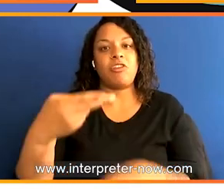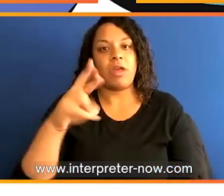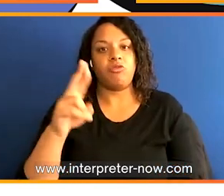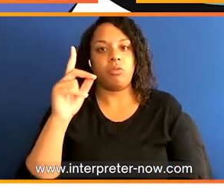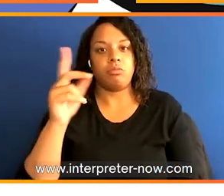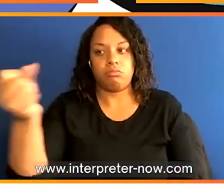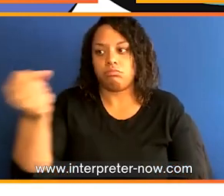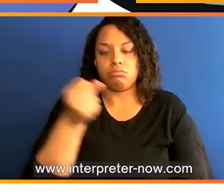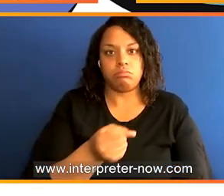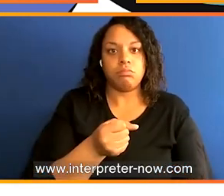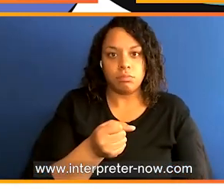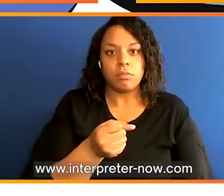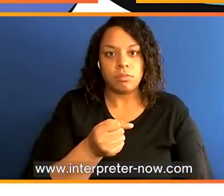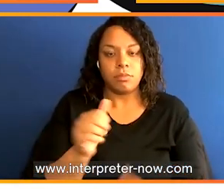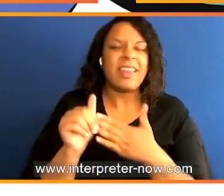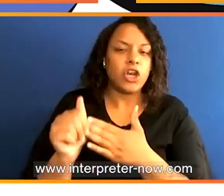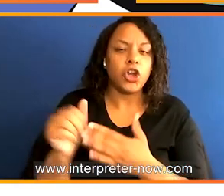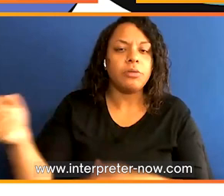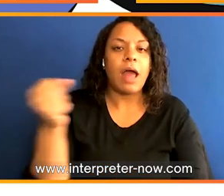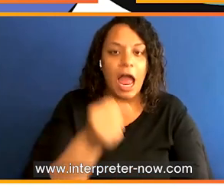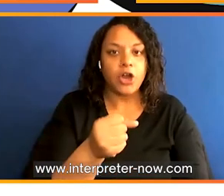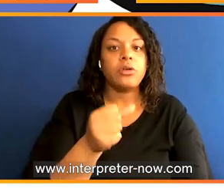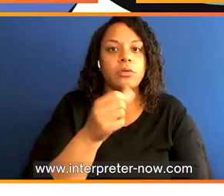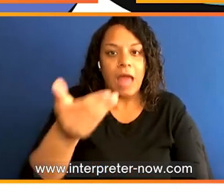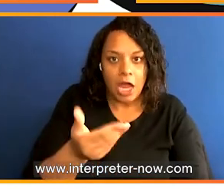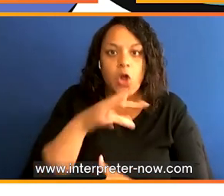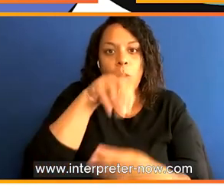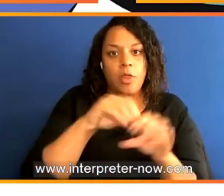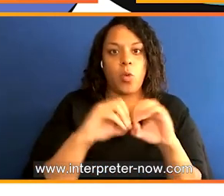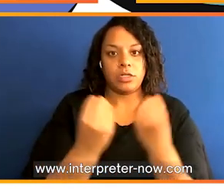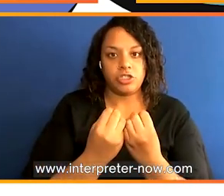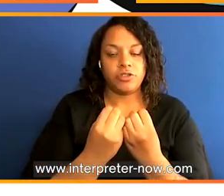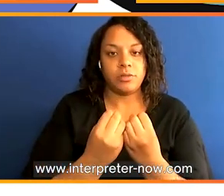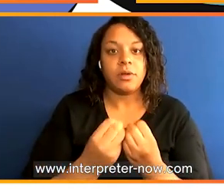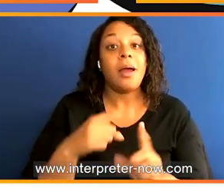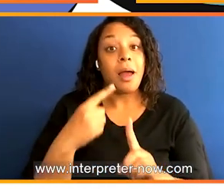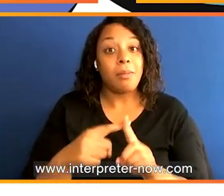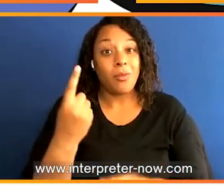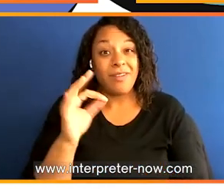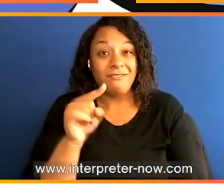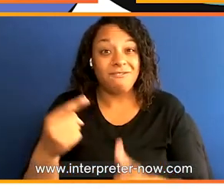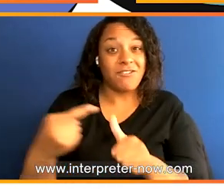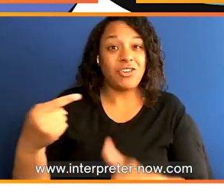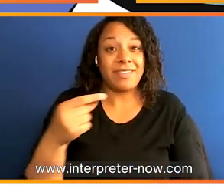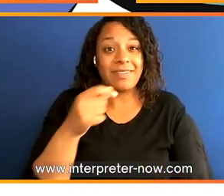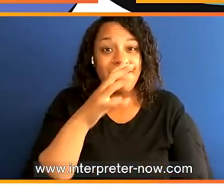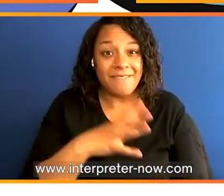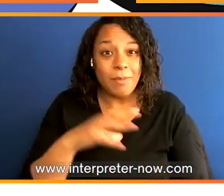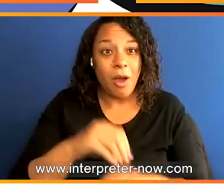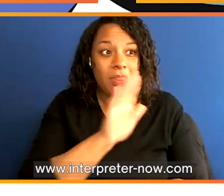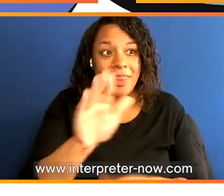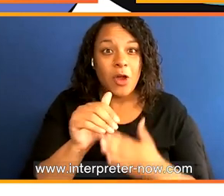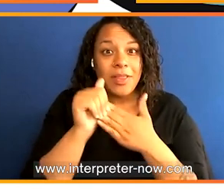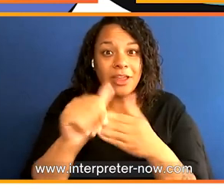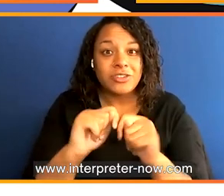into the organization, as well as one of the first females on the leadership team, maybe one of the first persons of color on the